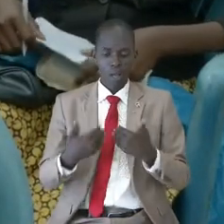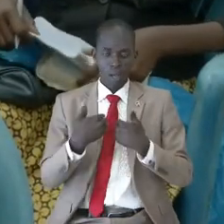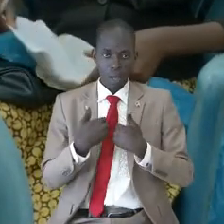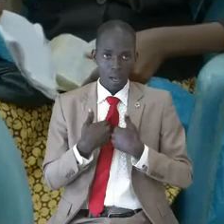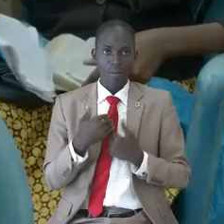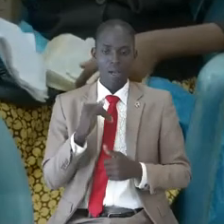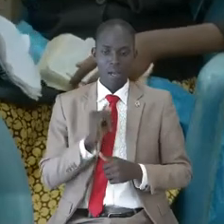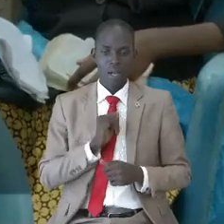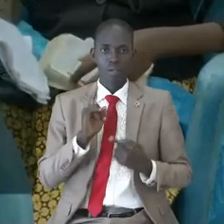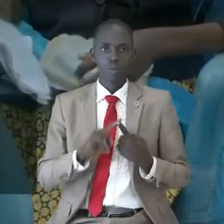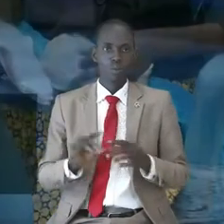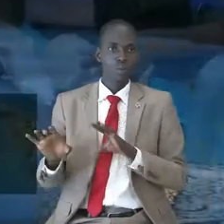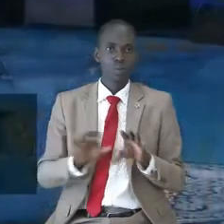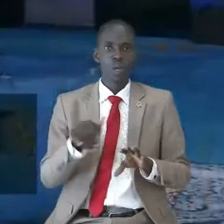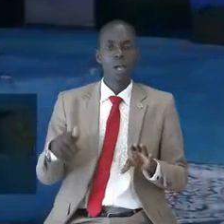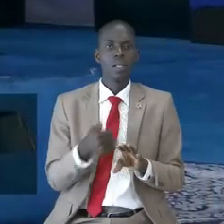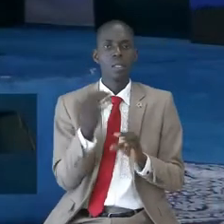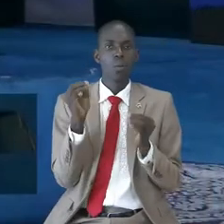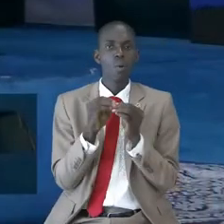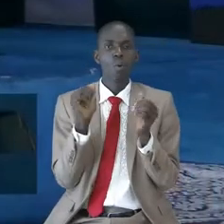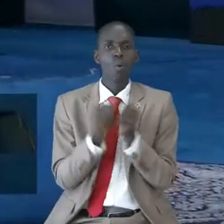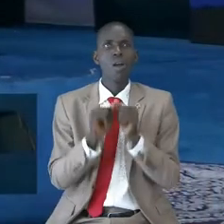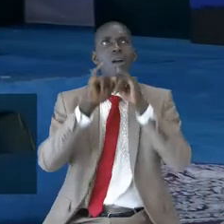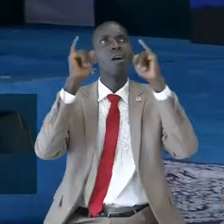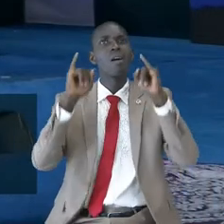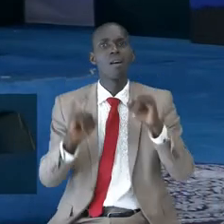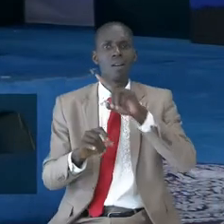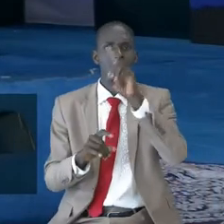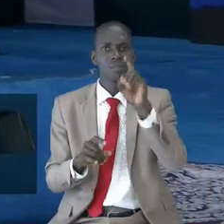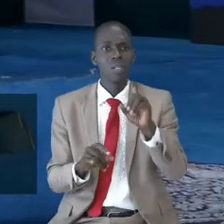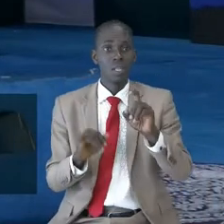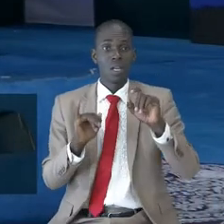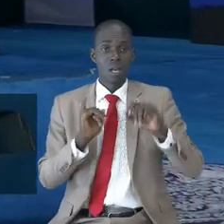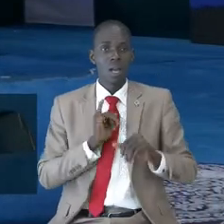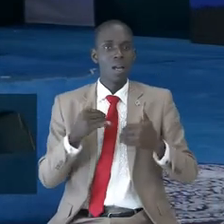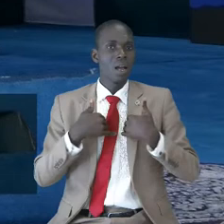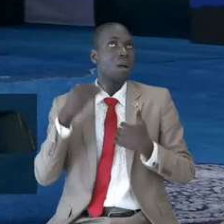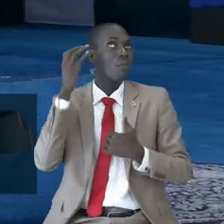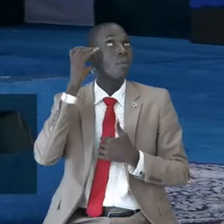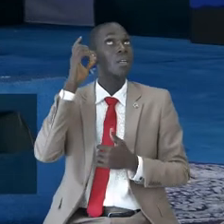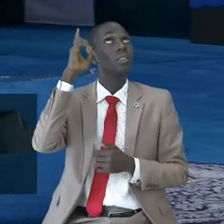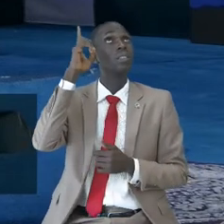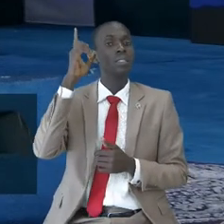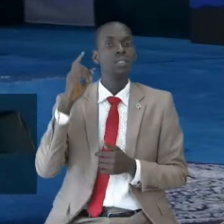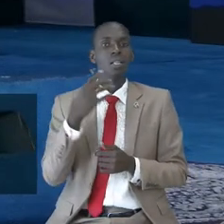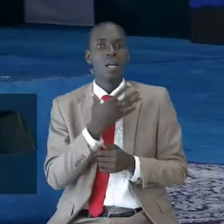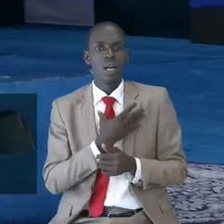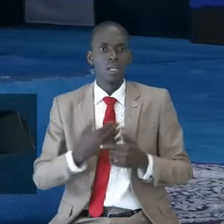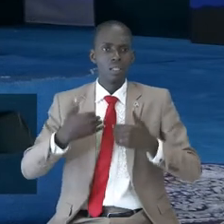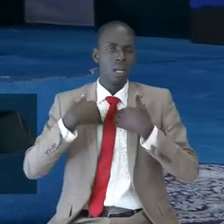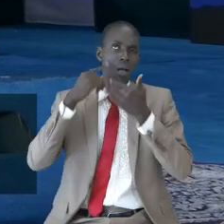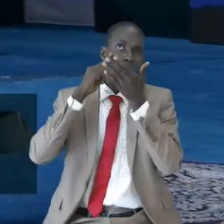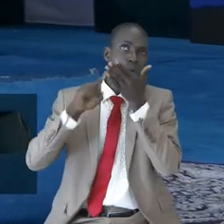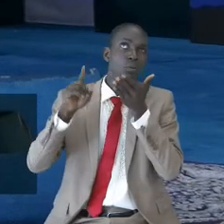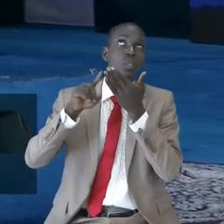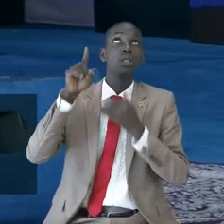to do anymore with idols? I have heard him and observed